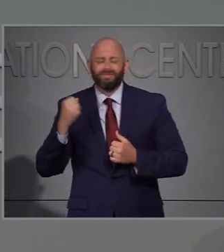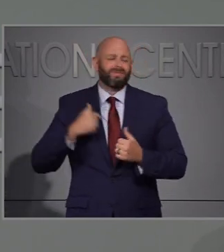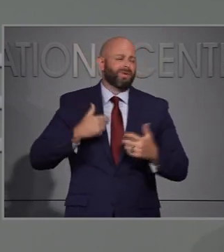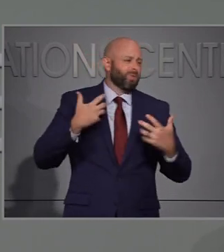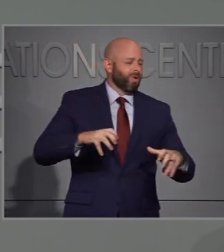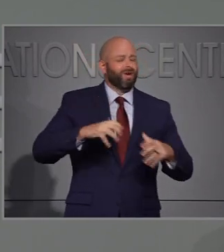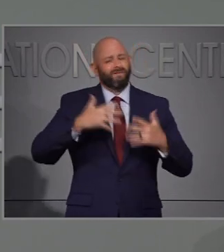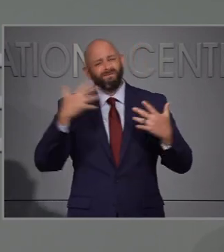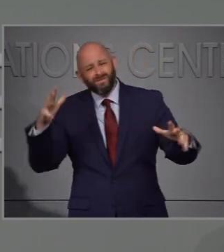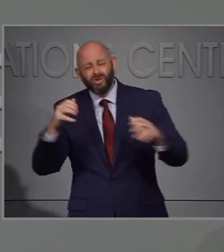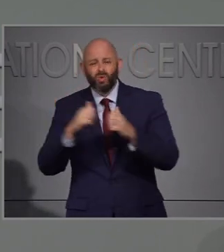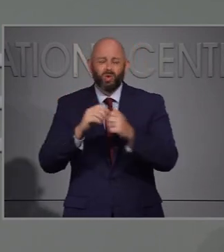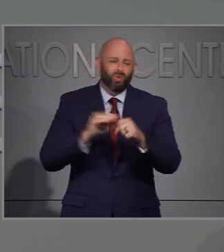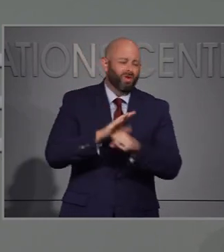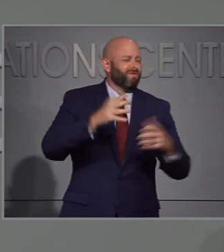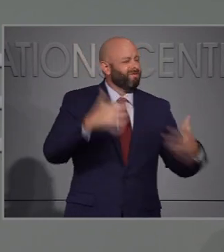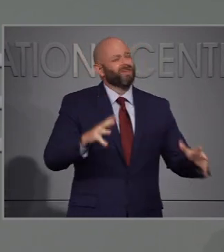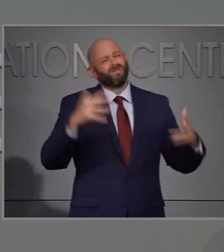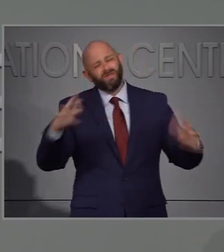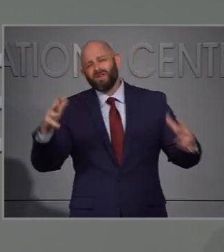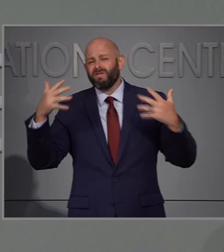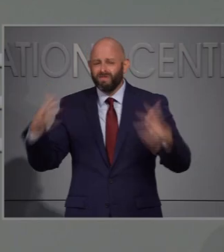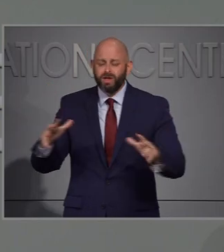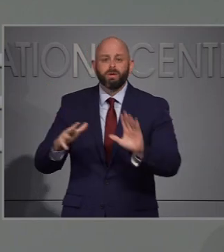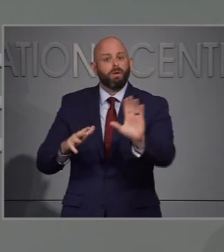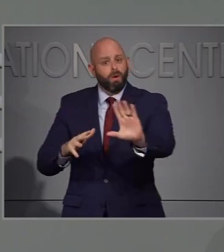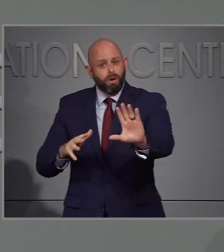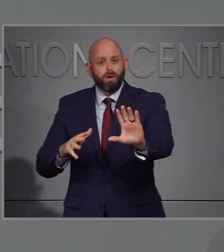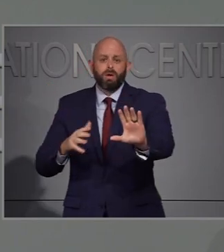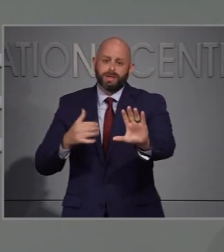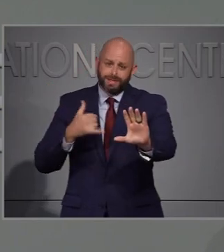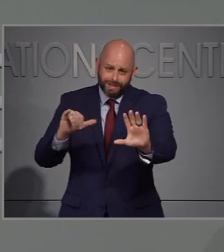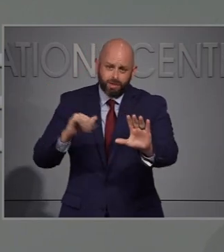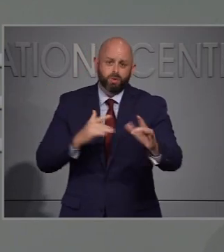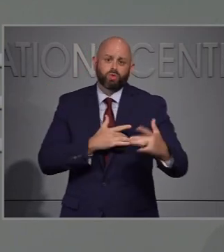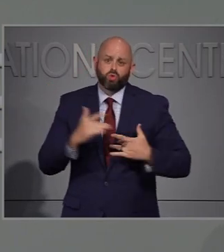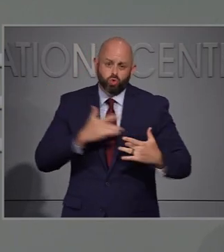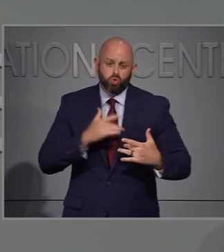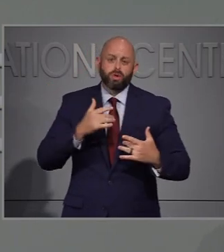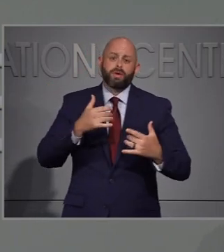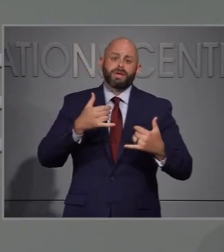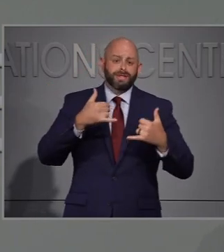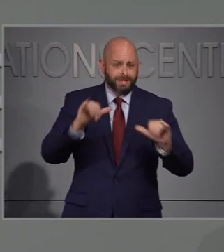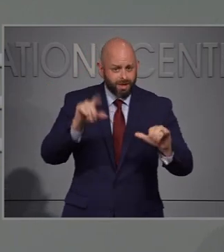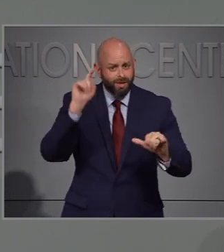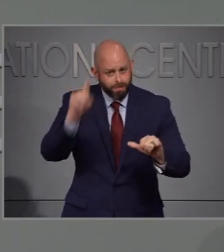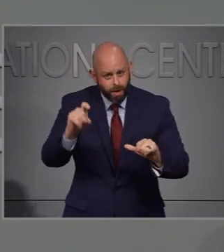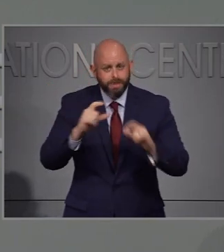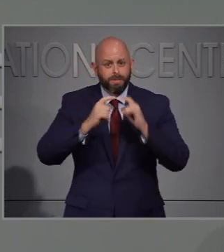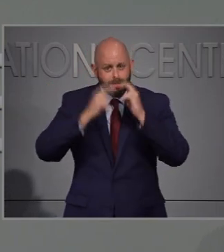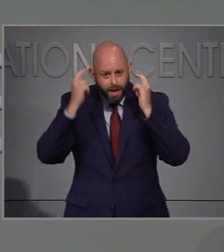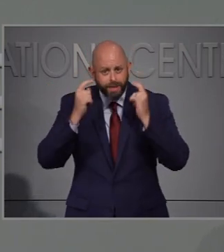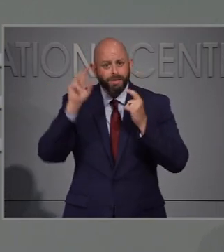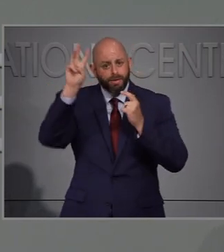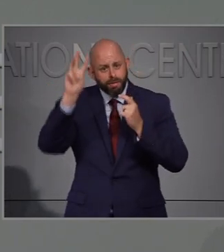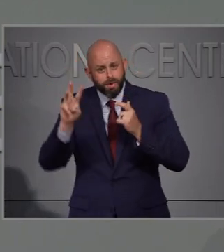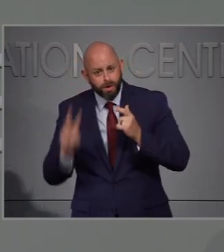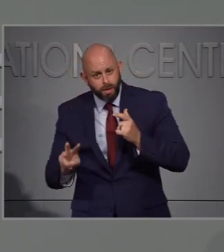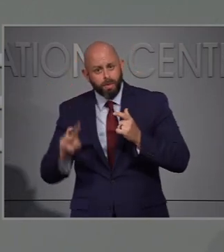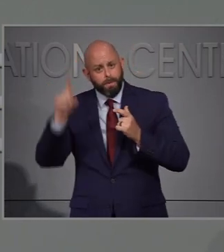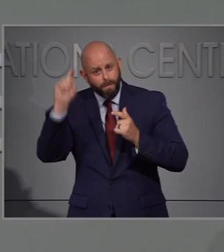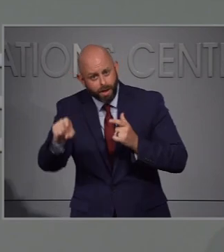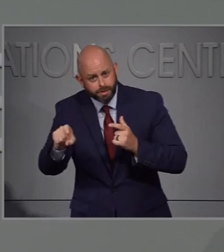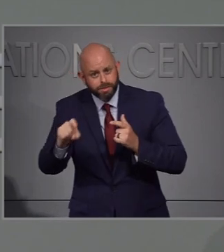lives, our students, teachers, and staff members need us to lead by wearing